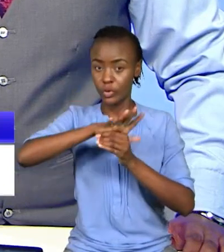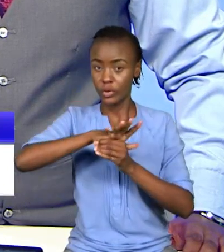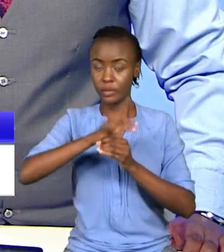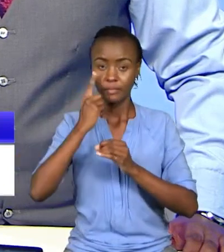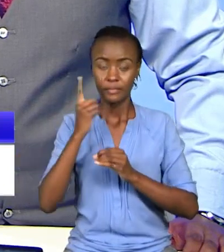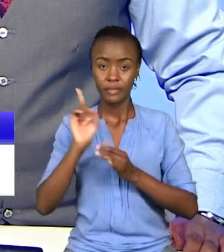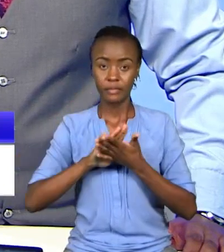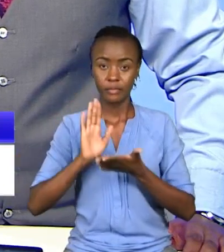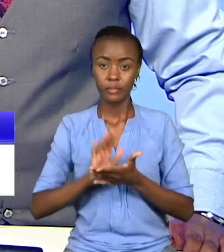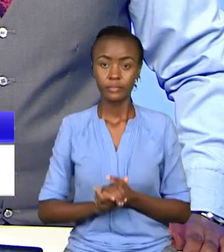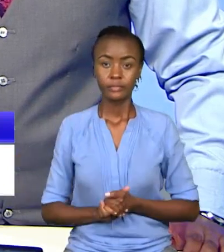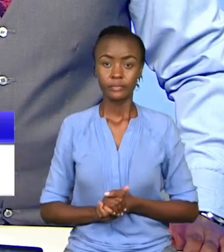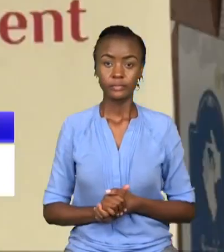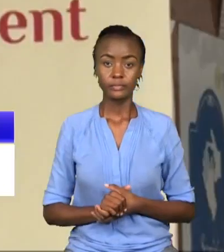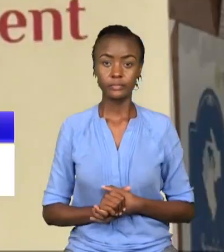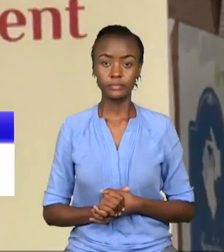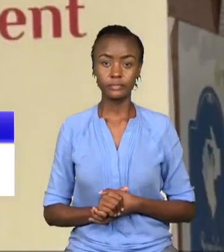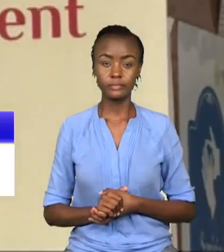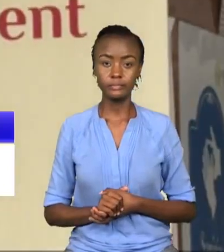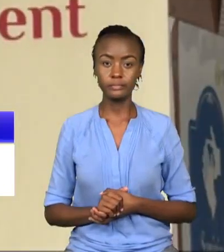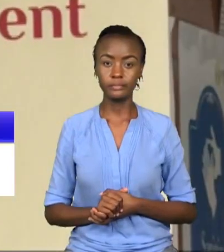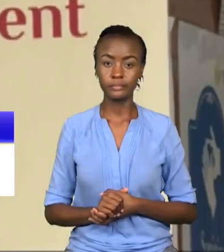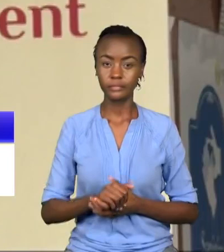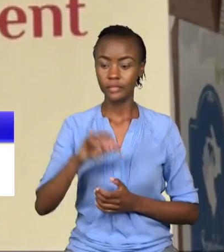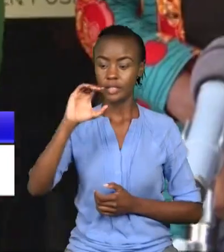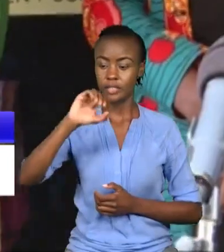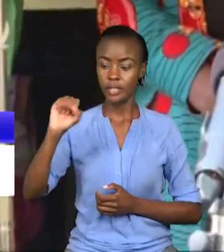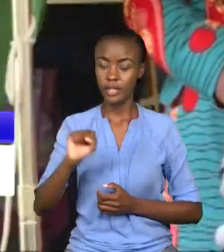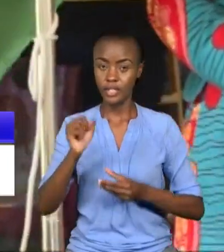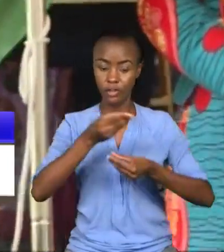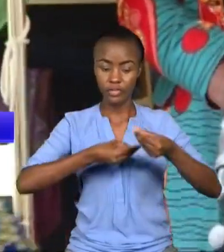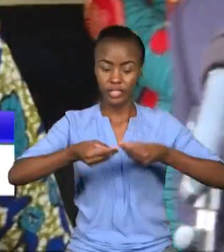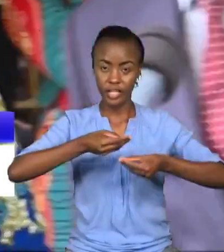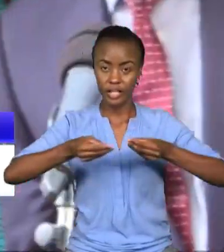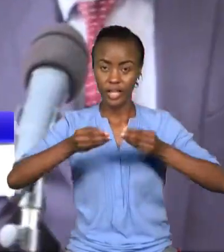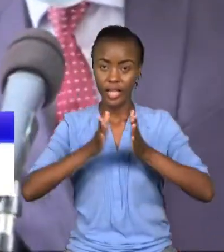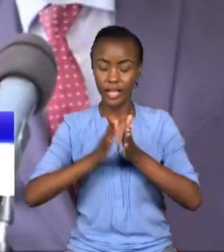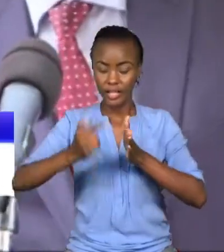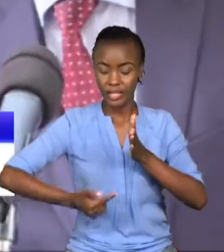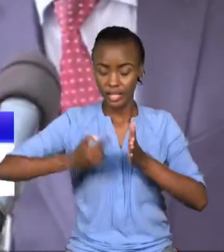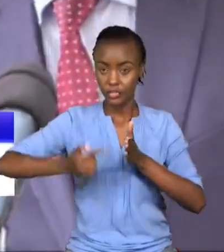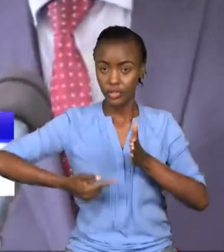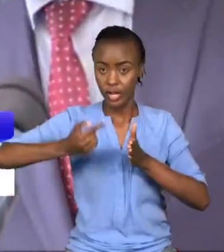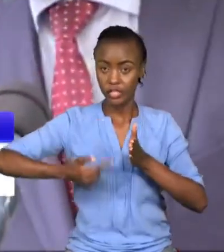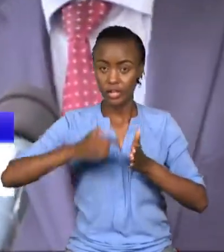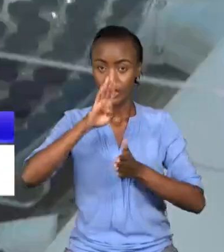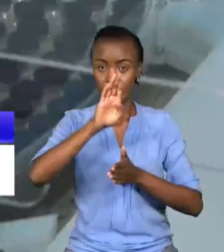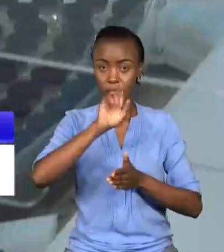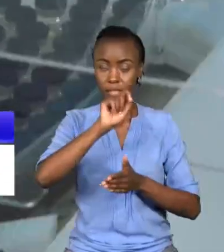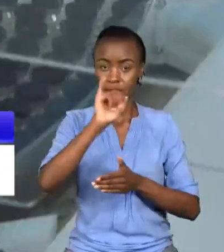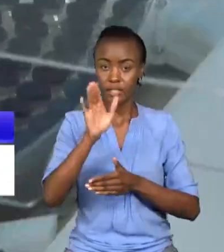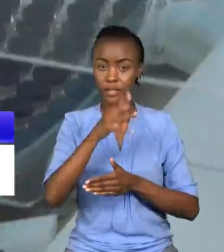Flora Limuki narrates. The Cabinet Secretary for Trade and Industrialization, Betty Maina, has said that